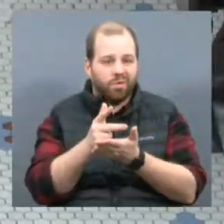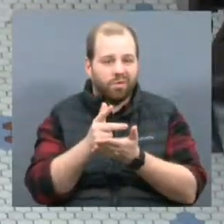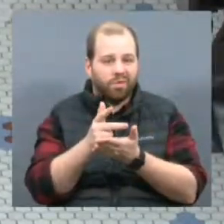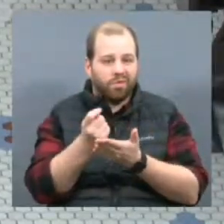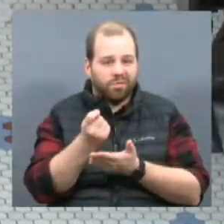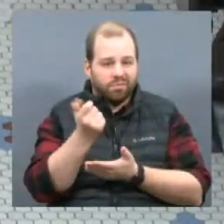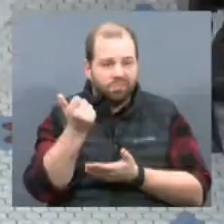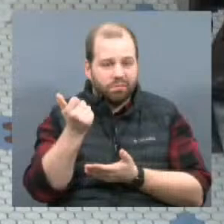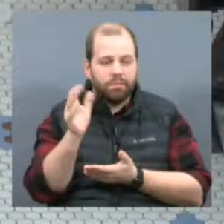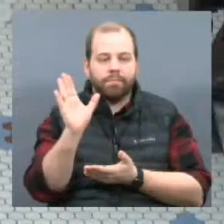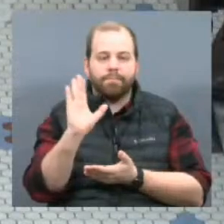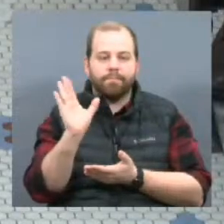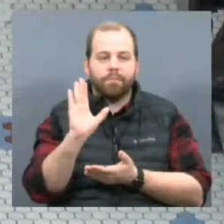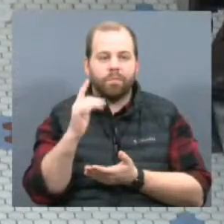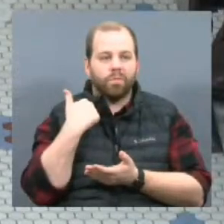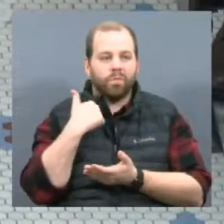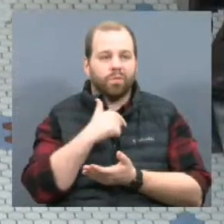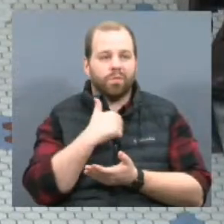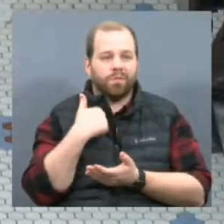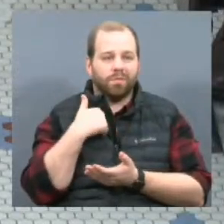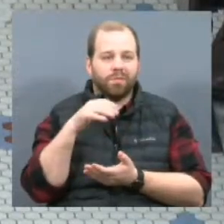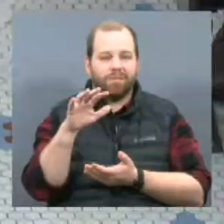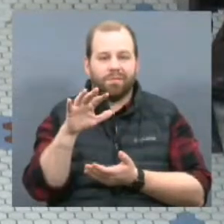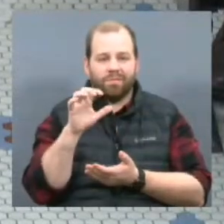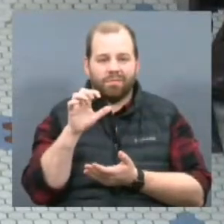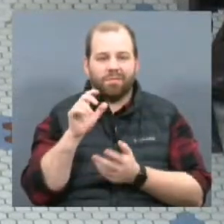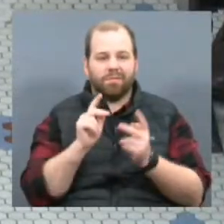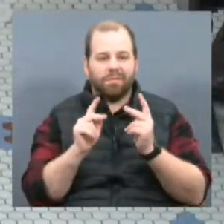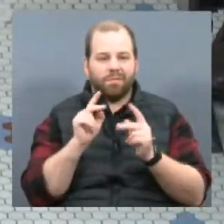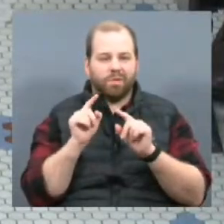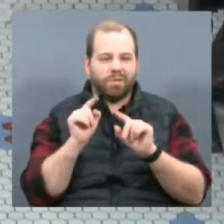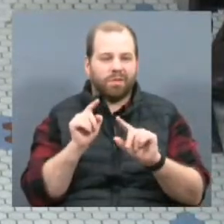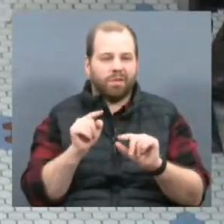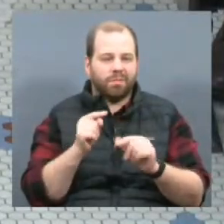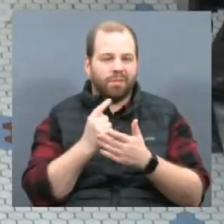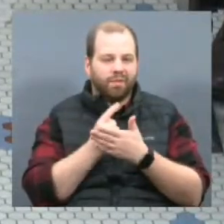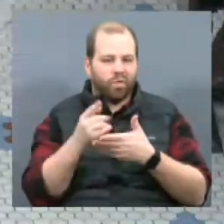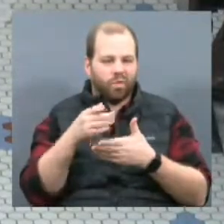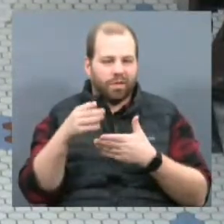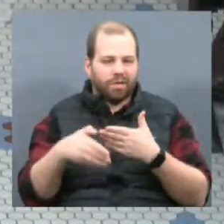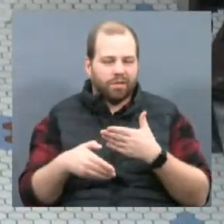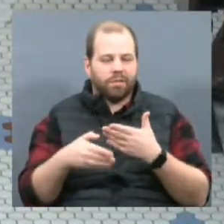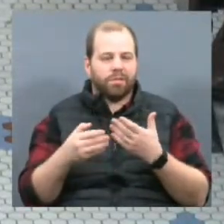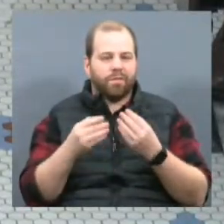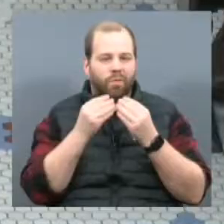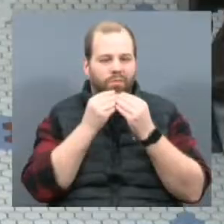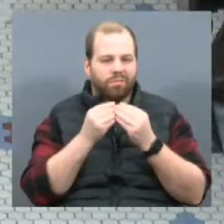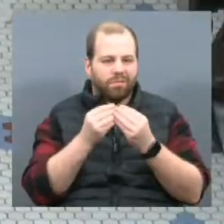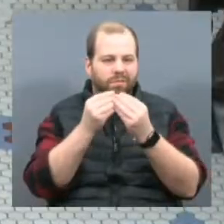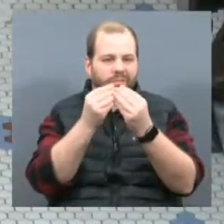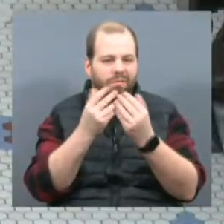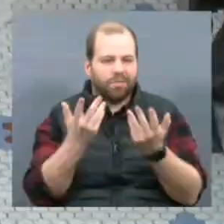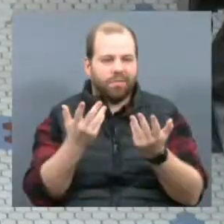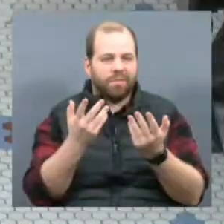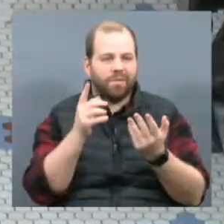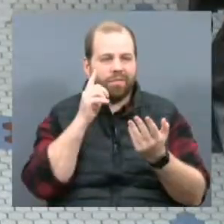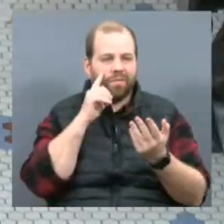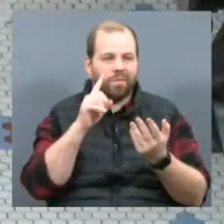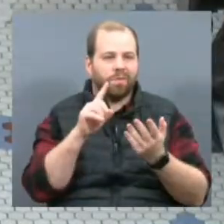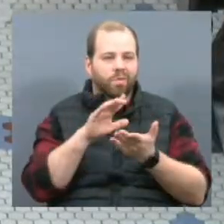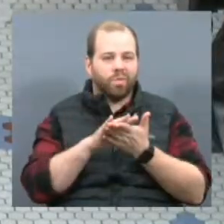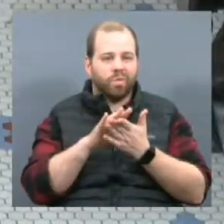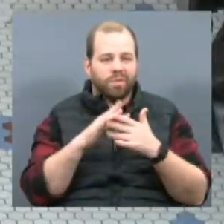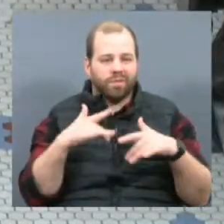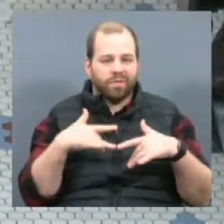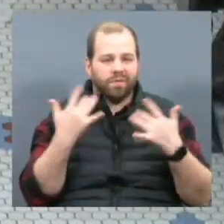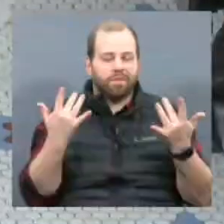unless we had we have 500 people coming to mass on weekends, there's no way, we have 500 school families when there's a school event. It's not